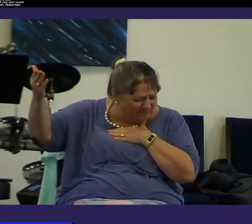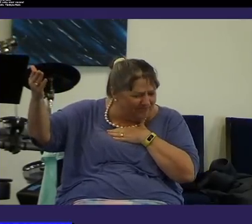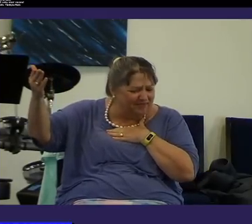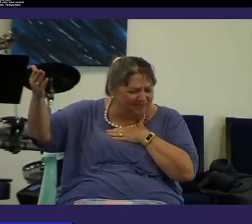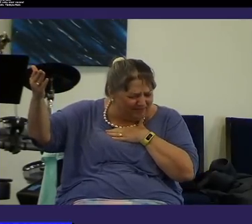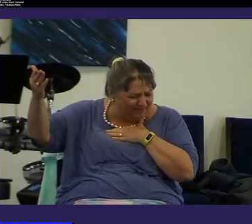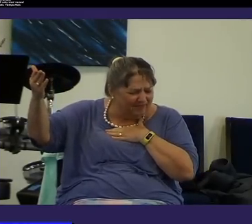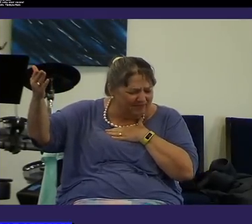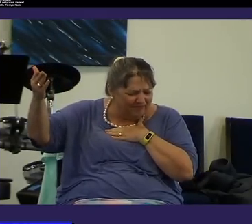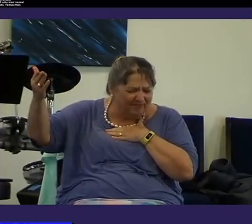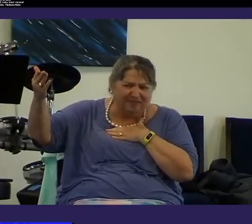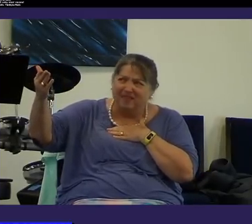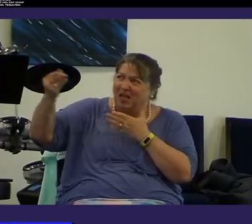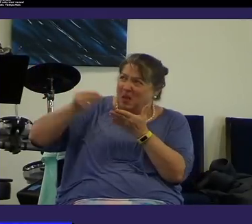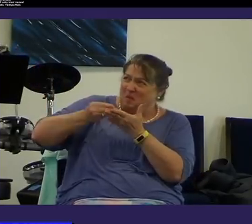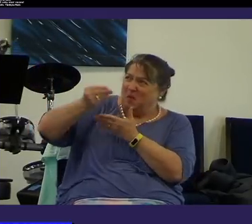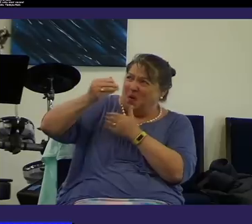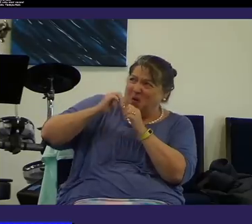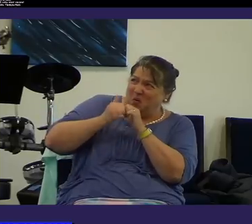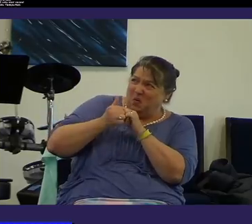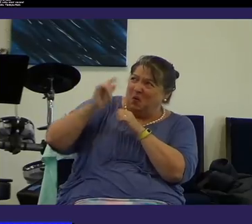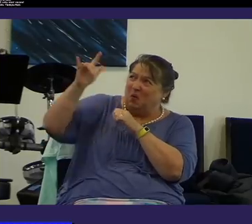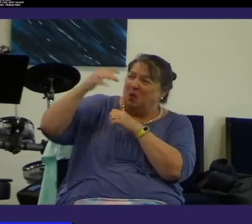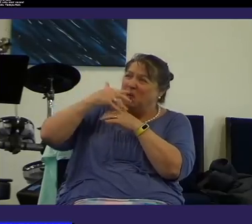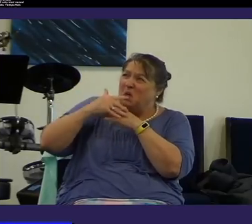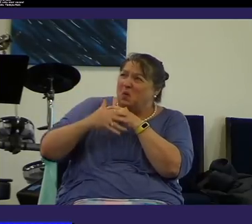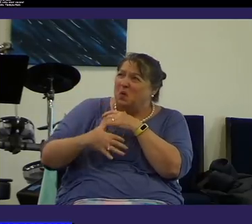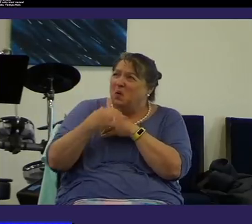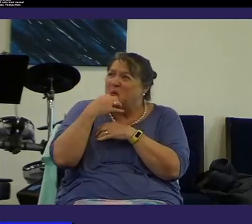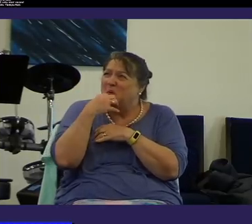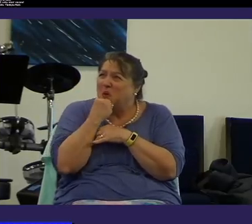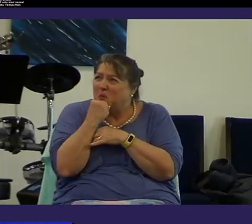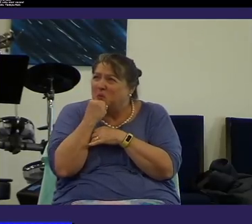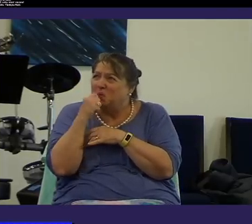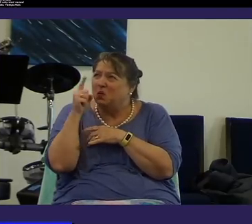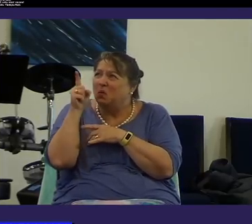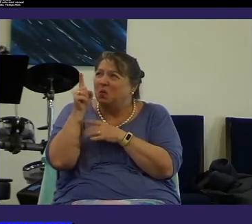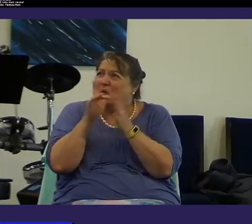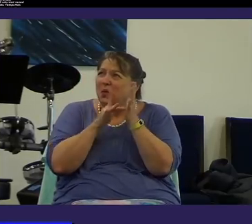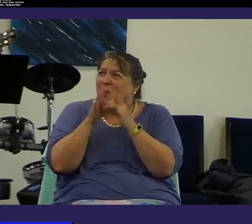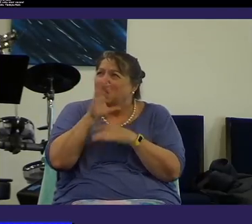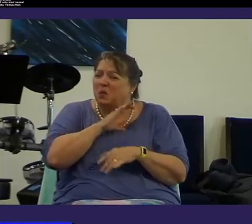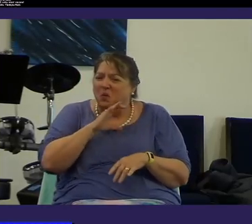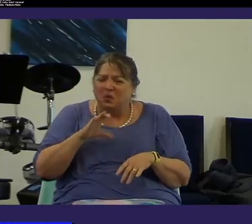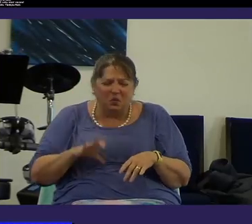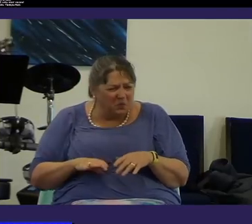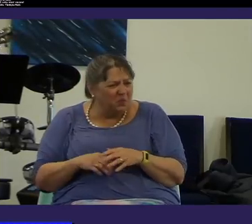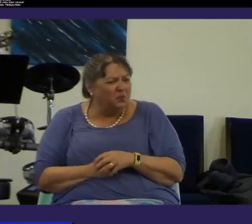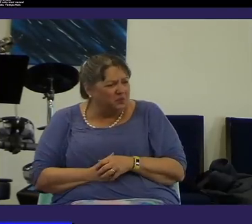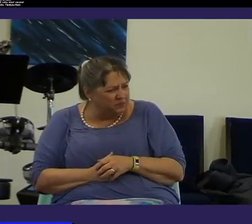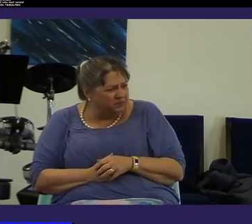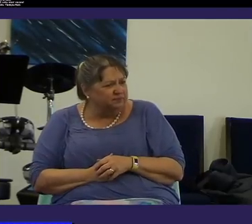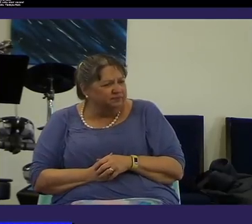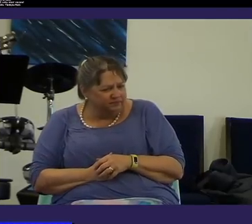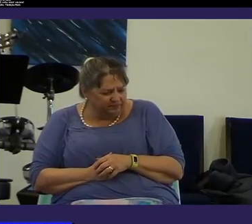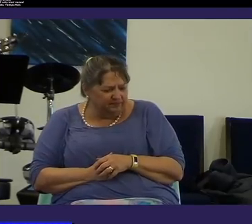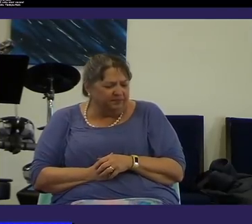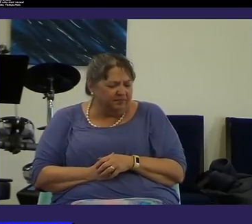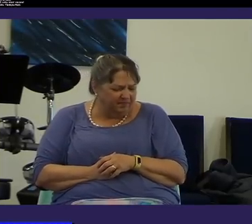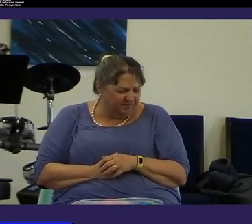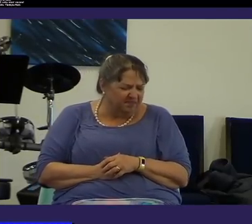is mine, bought with the precious blood of